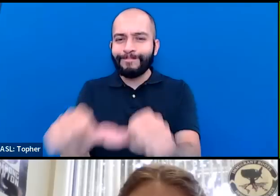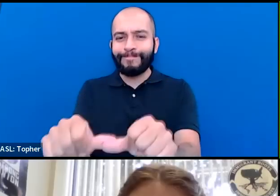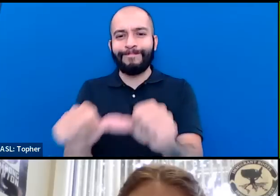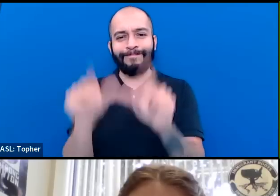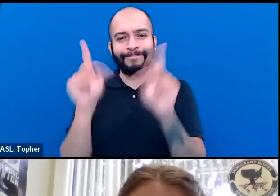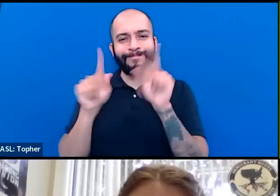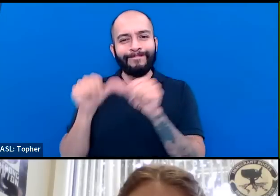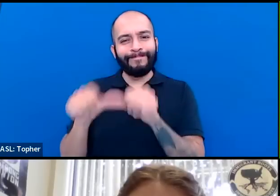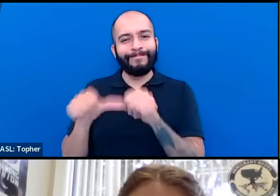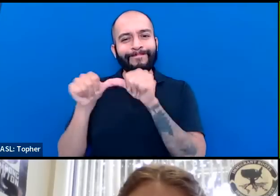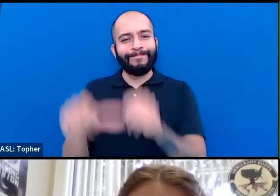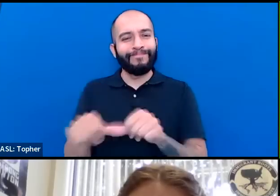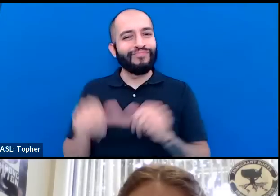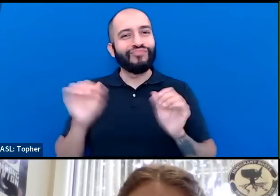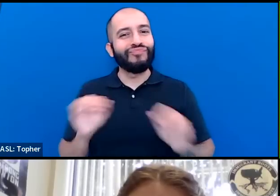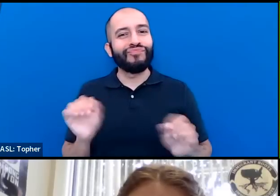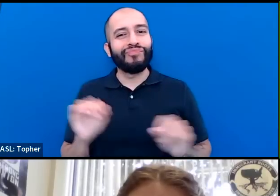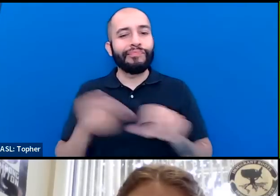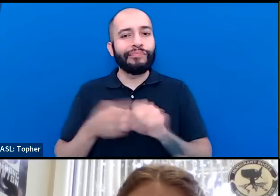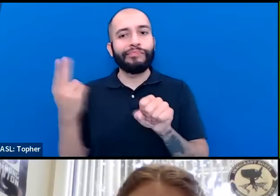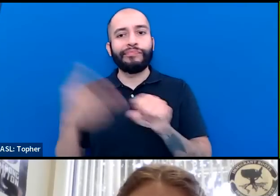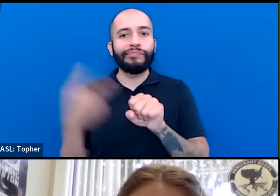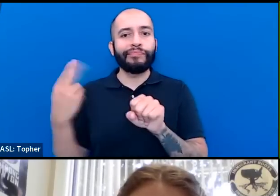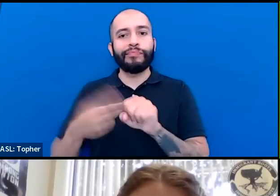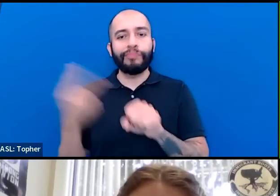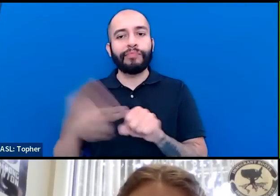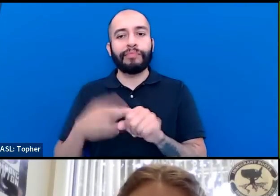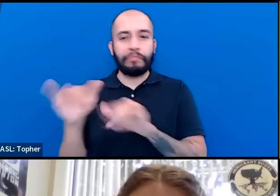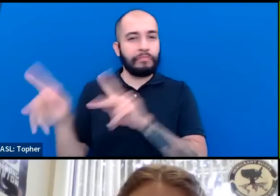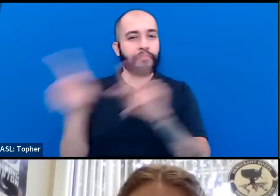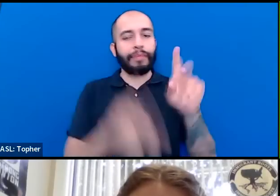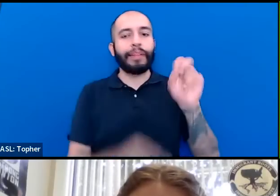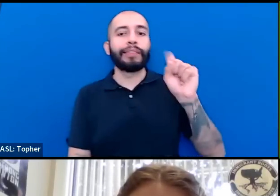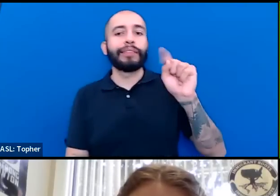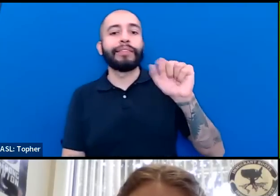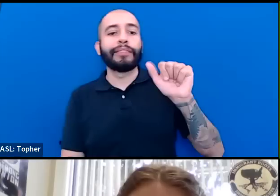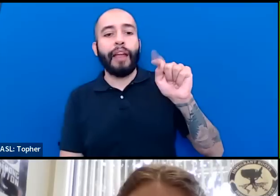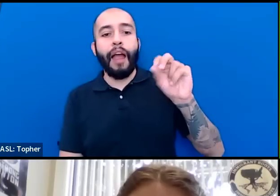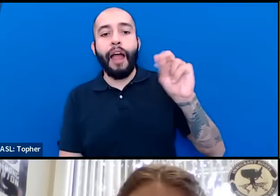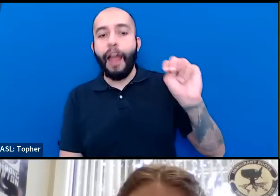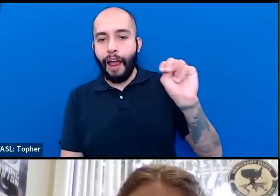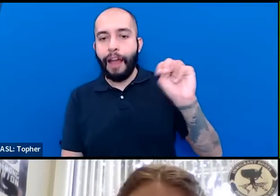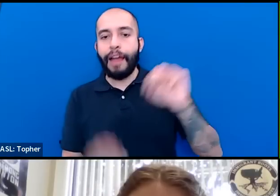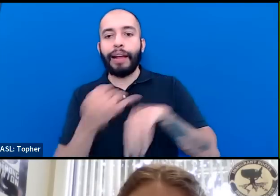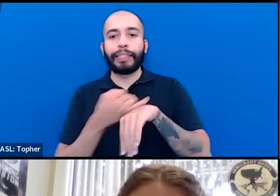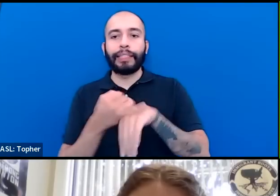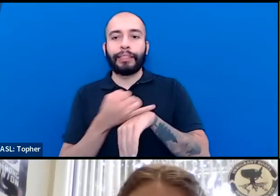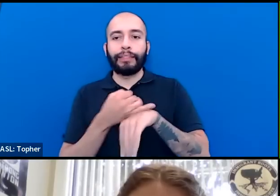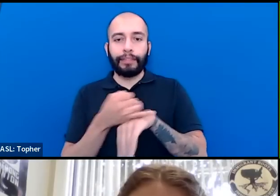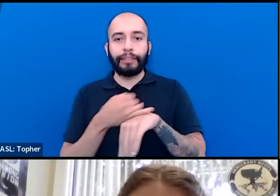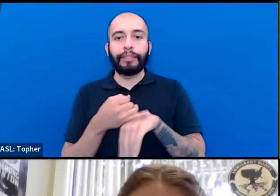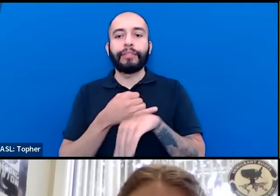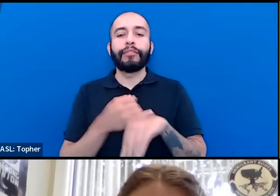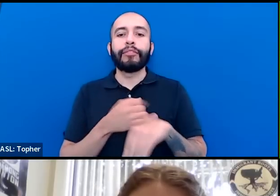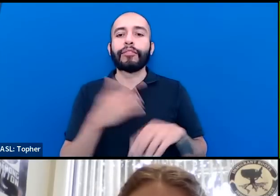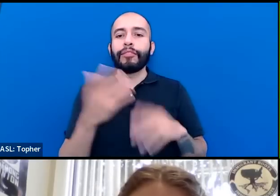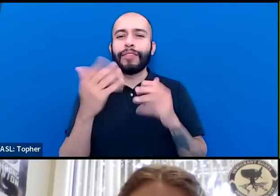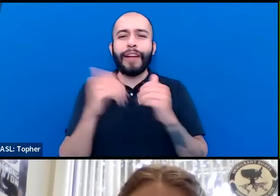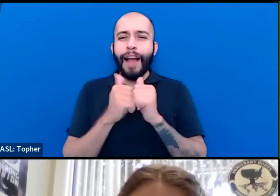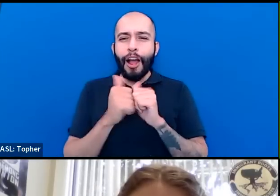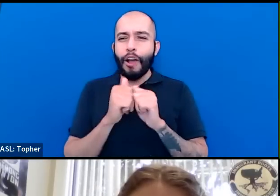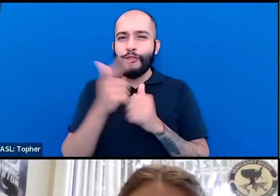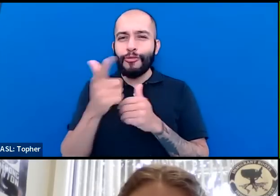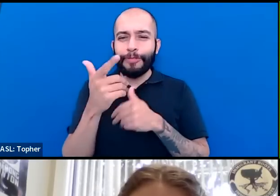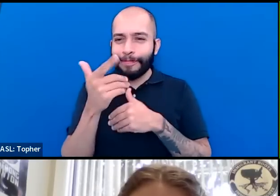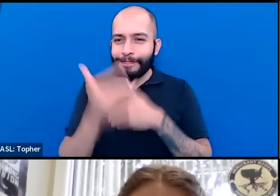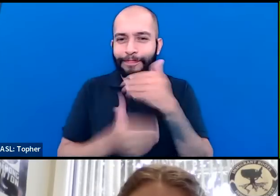that for a minute. How do you go about with your, obviously limited resources, although I know you yourself are going everywhere.